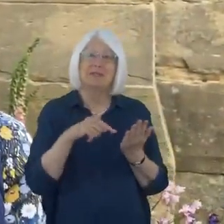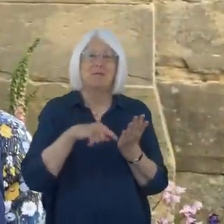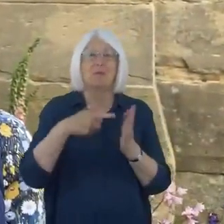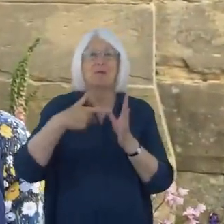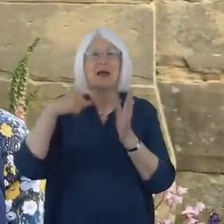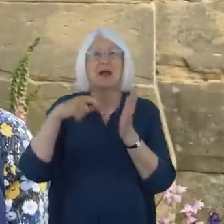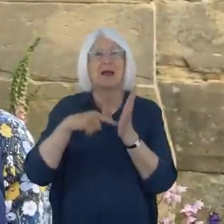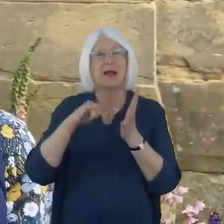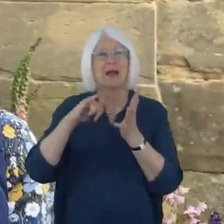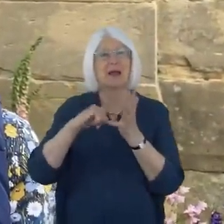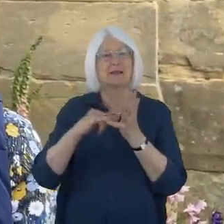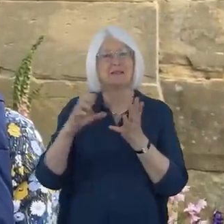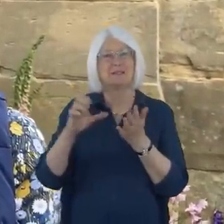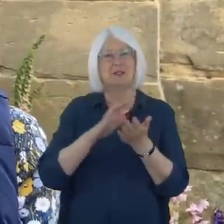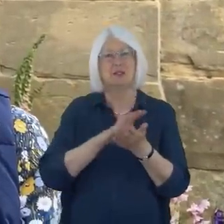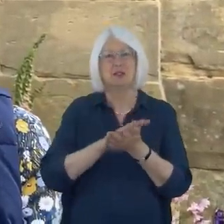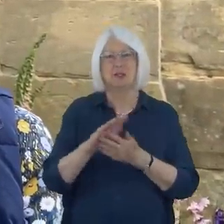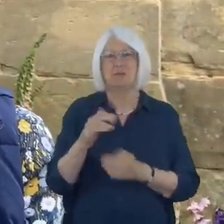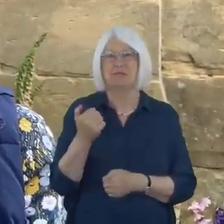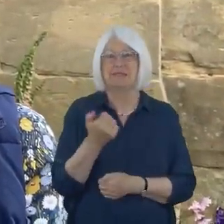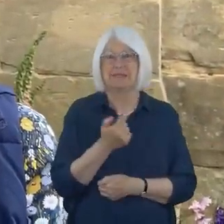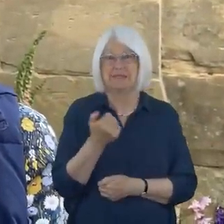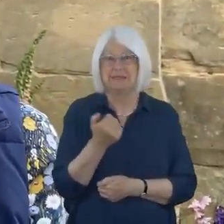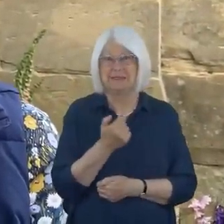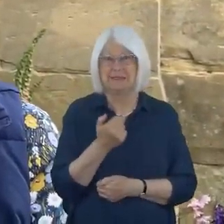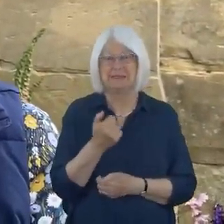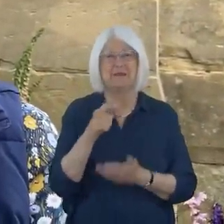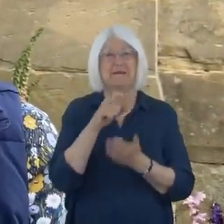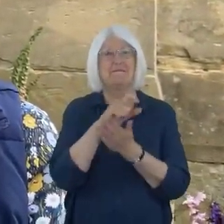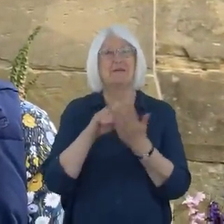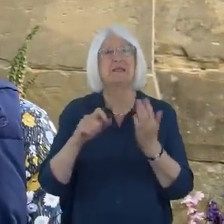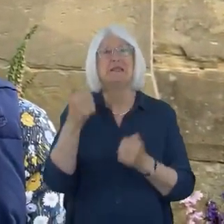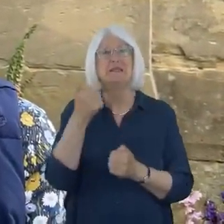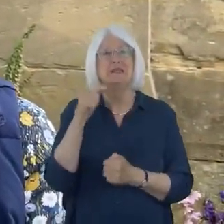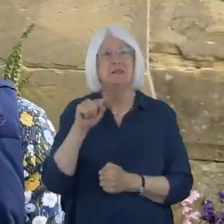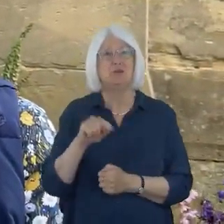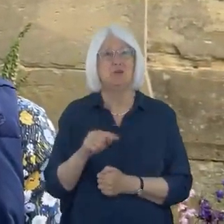Apostles, chapter 16, verses 16 to